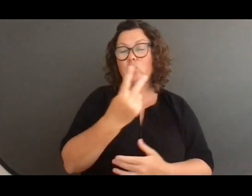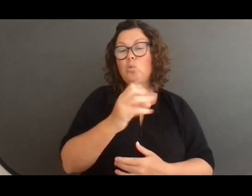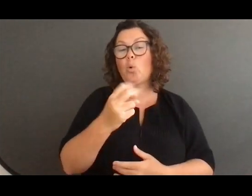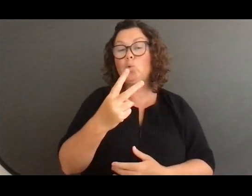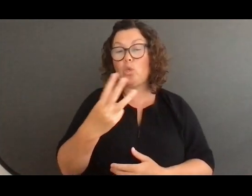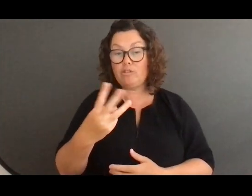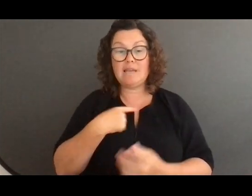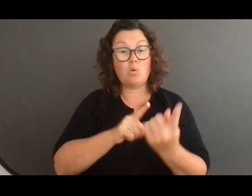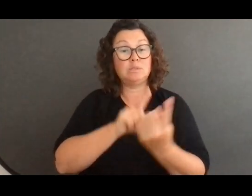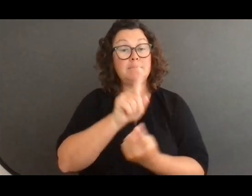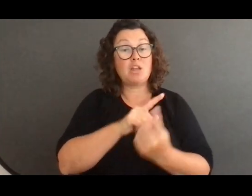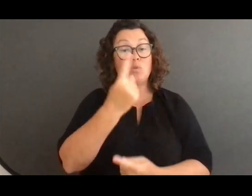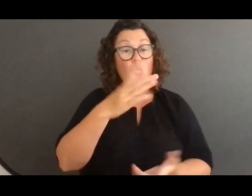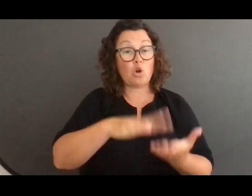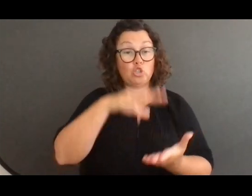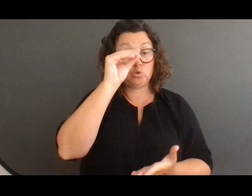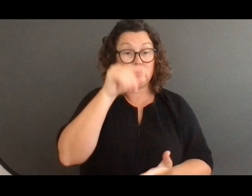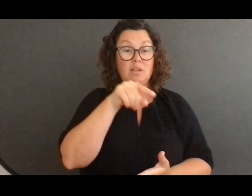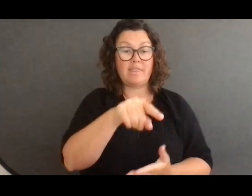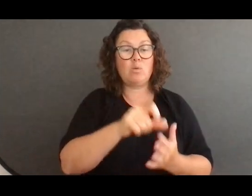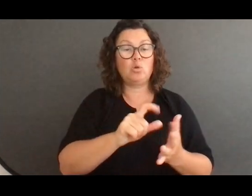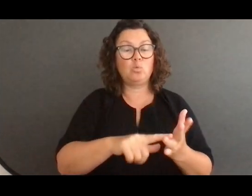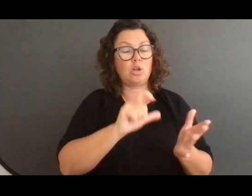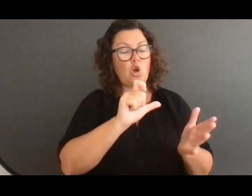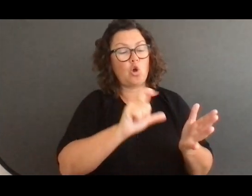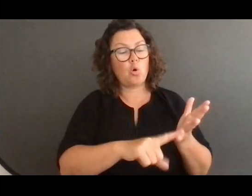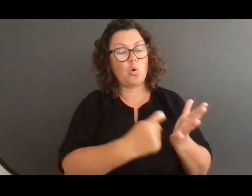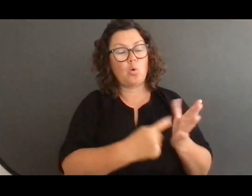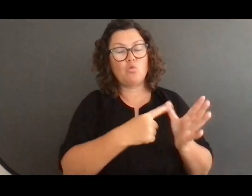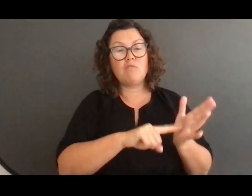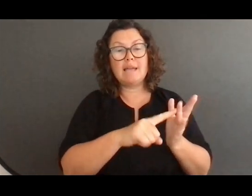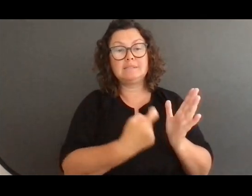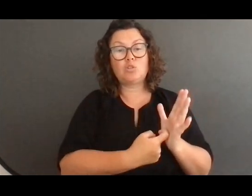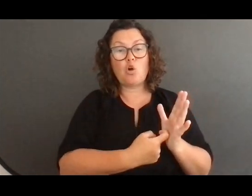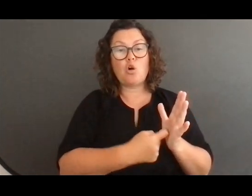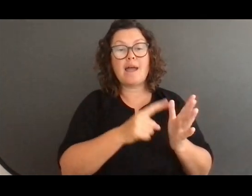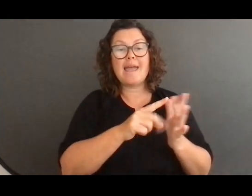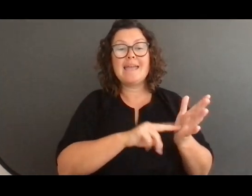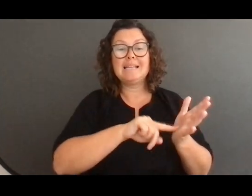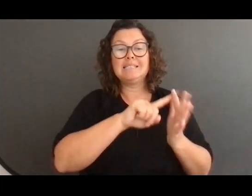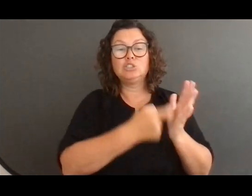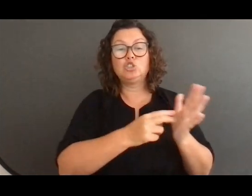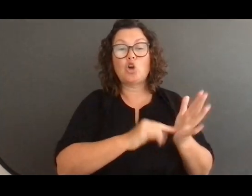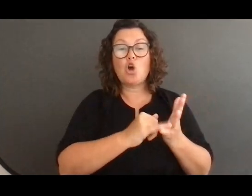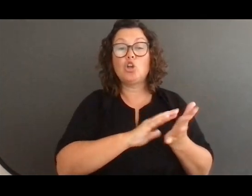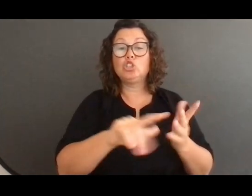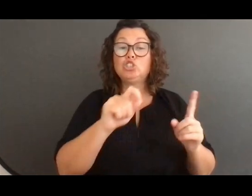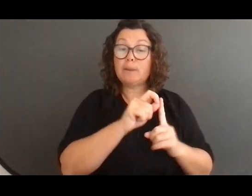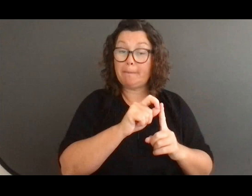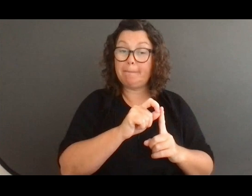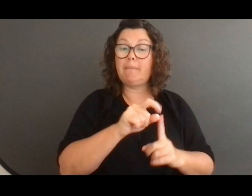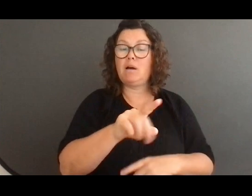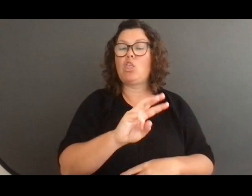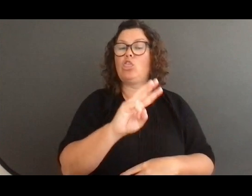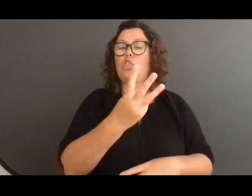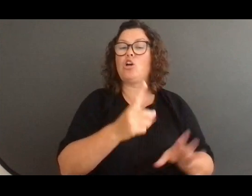who was doing a curatorial internship with me in the gallery, a third year student. And because she showed some initiative and interest,